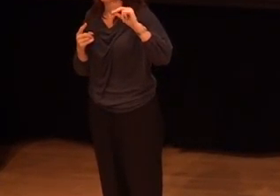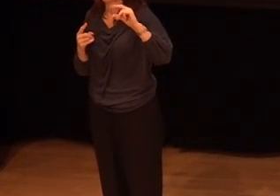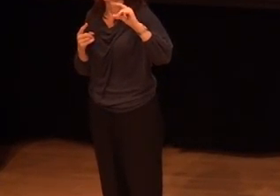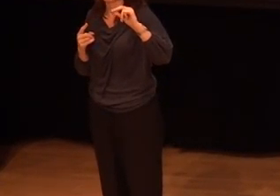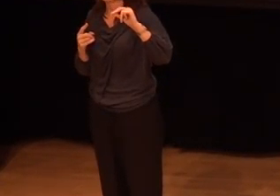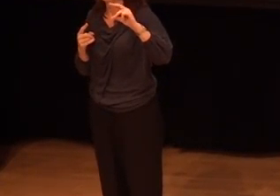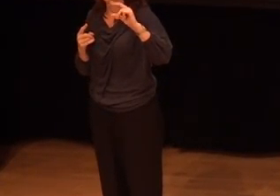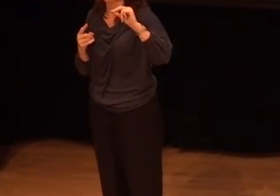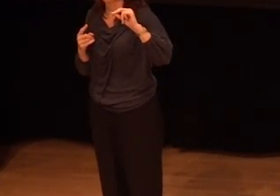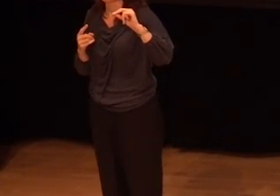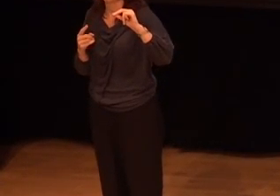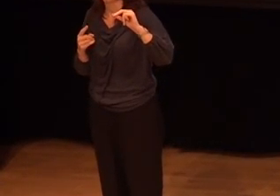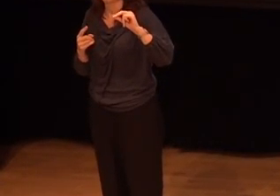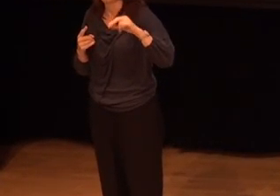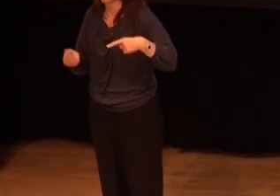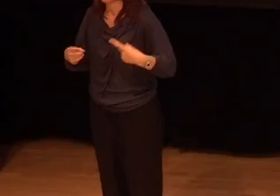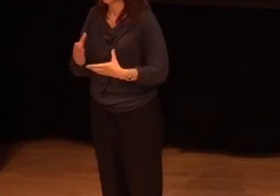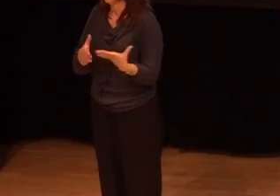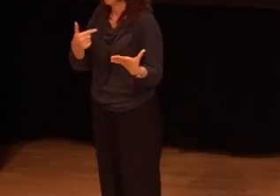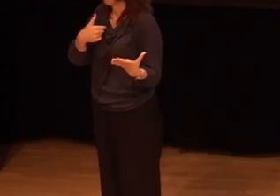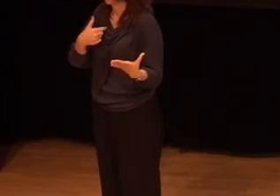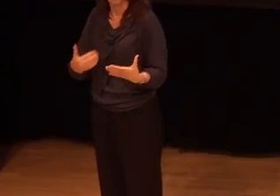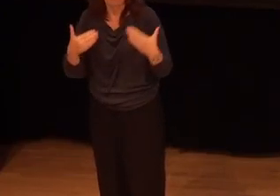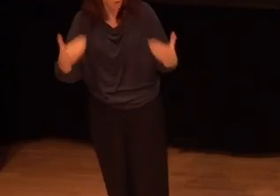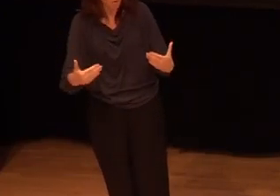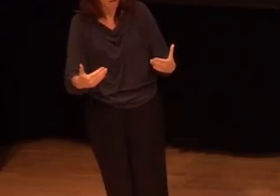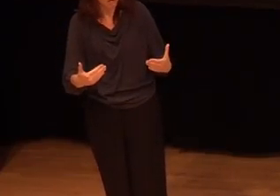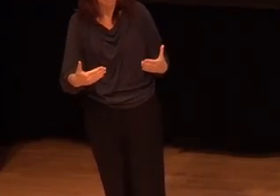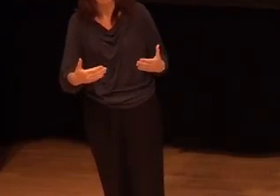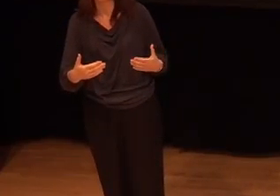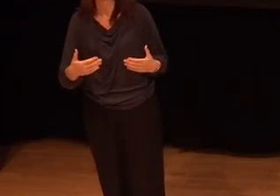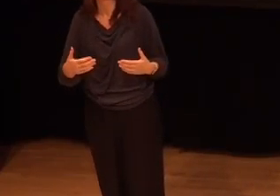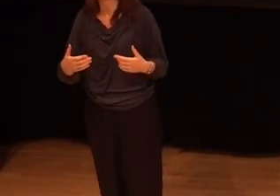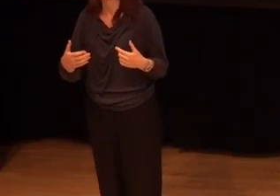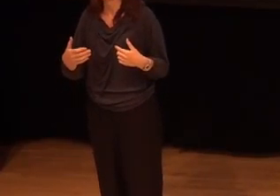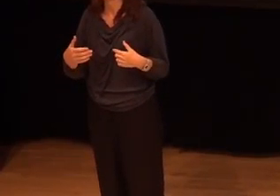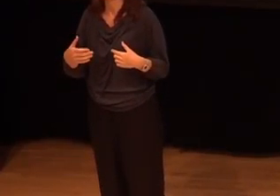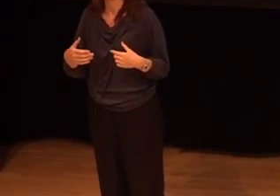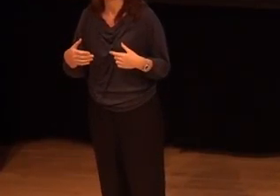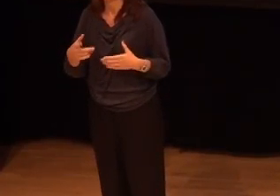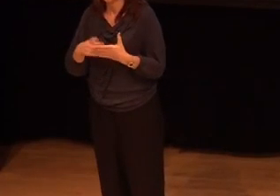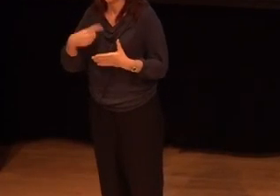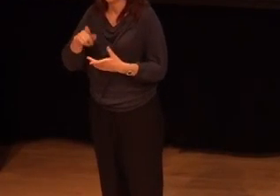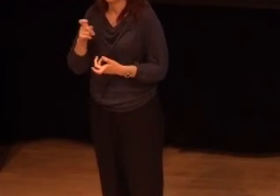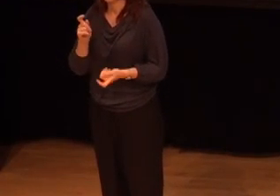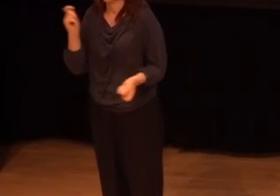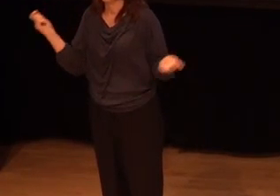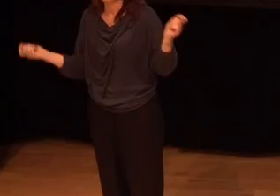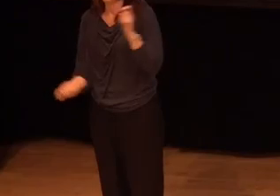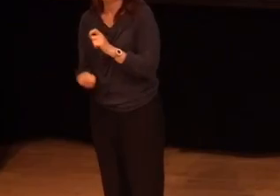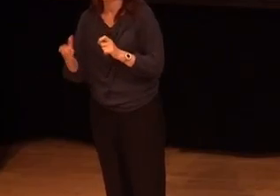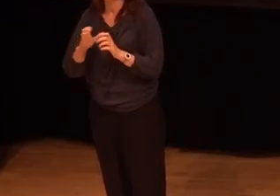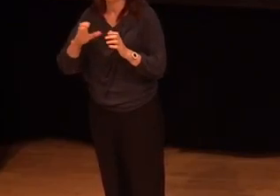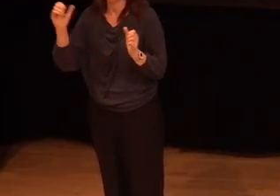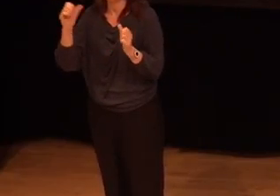No, it's part of me. Yeah. It's part of me. Jump on it. Go ahead. I think what we really want to change is that image that people have